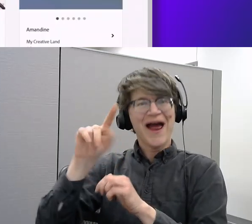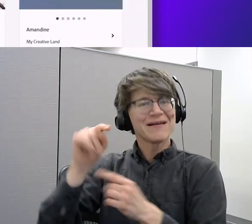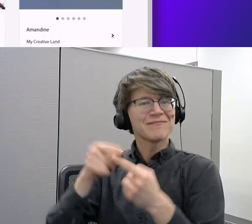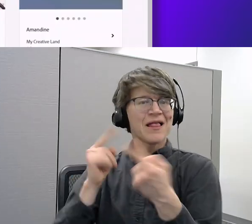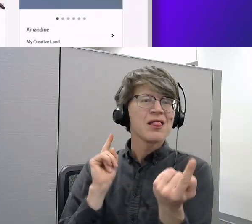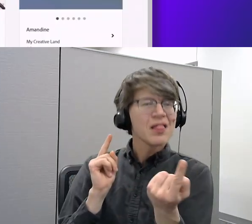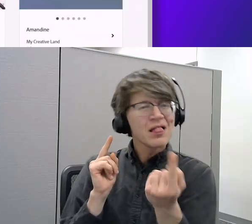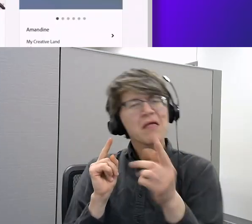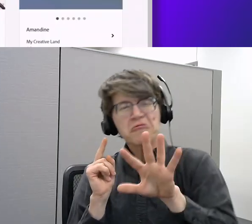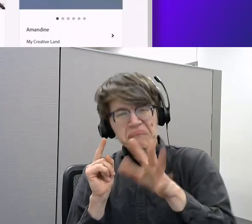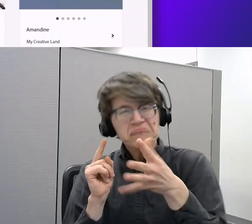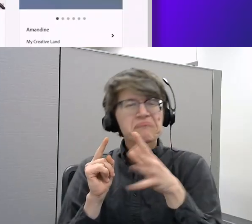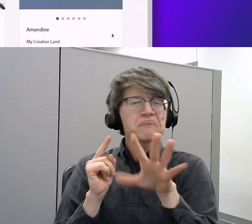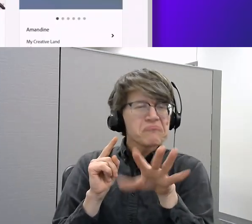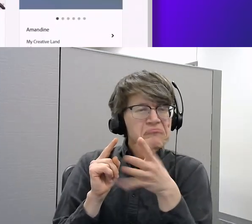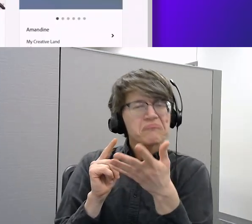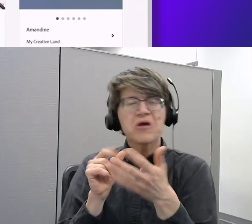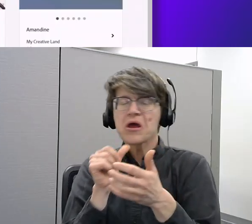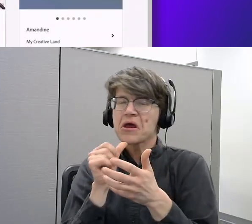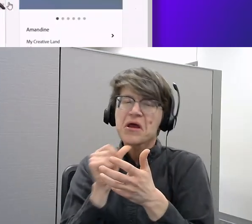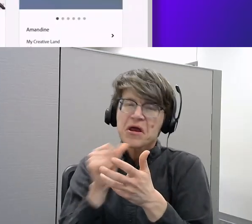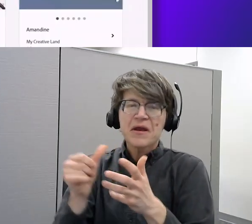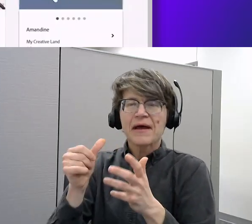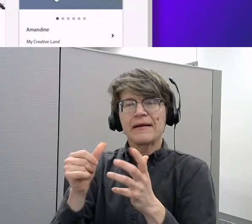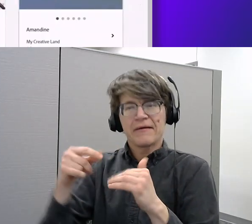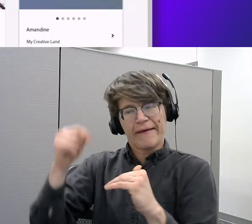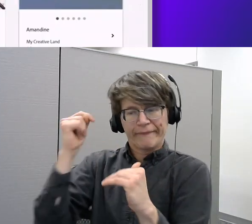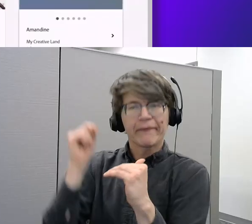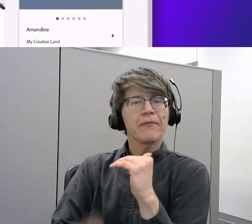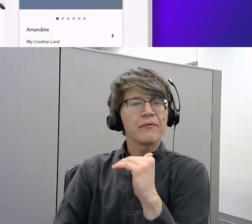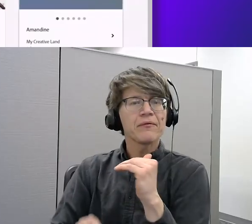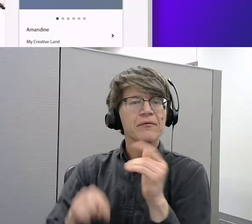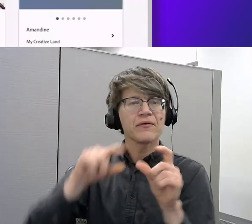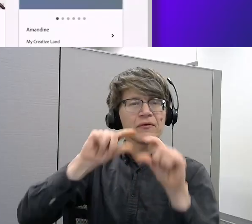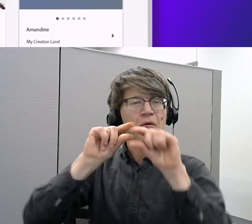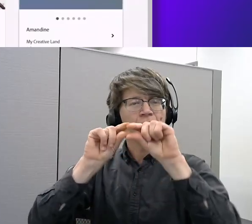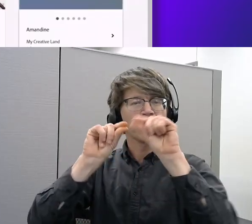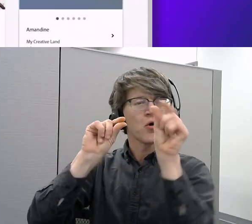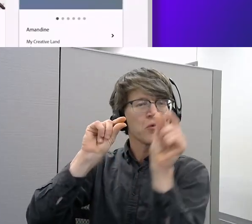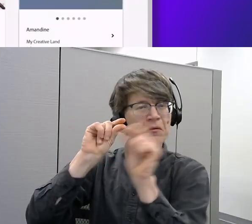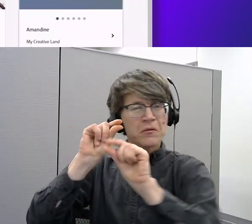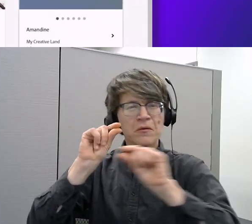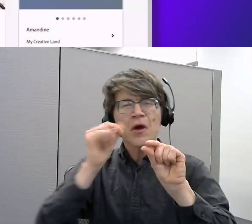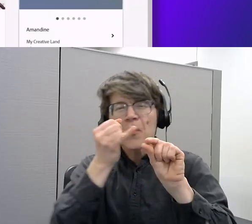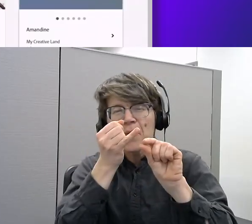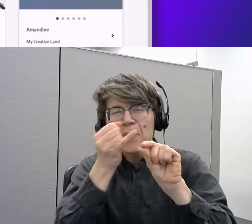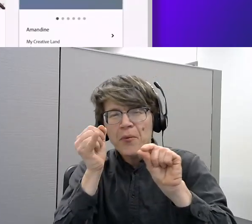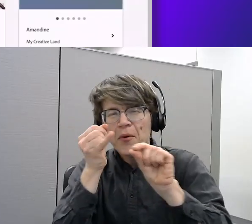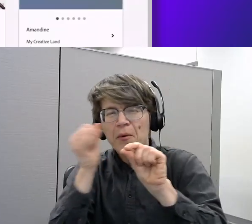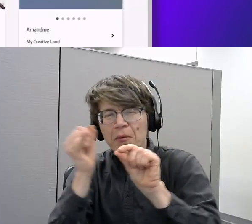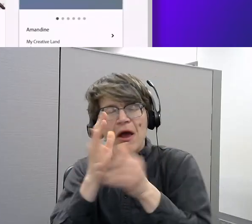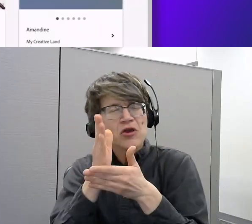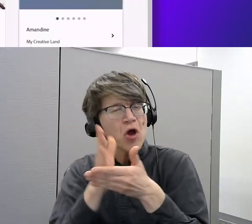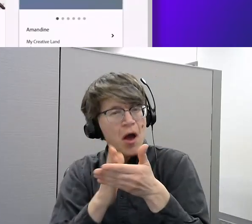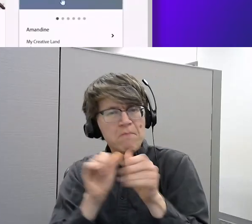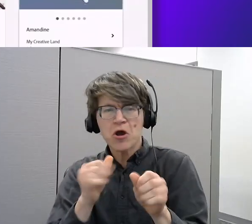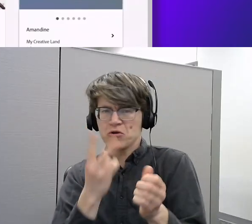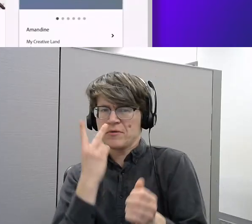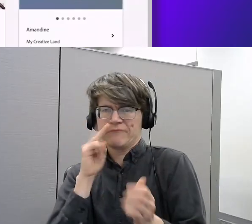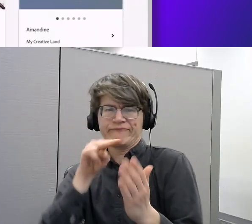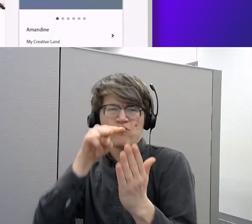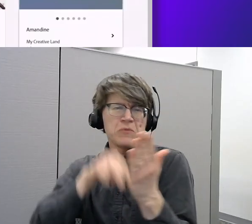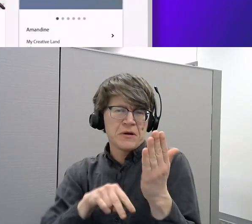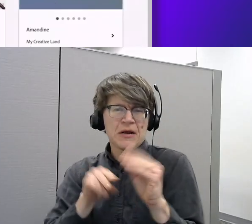and so this might work for body copy, but something like this, you would lose a lot of the details of the letter forms as you got